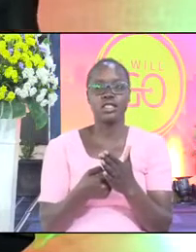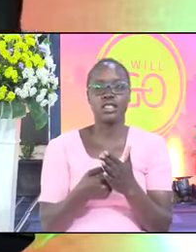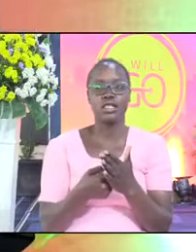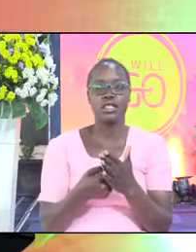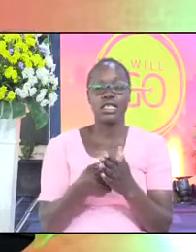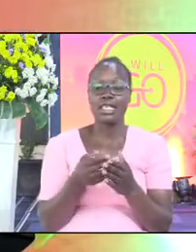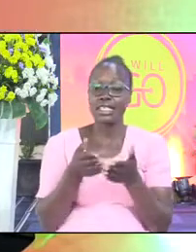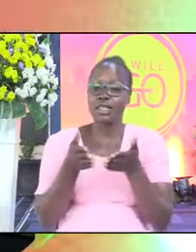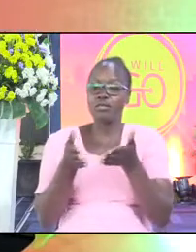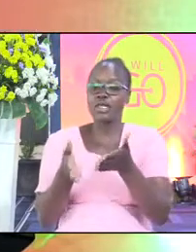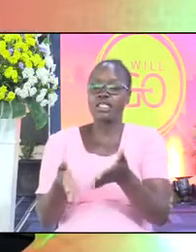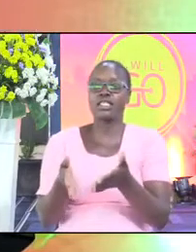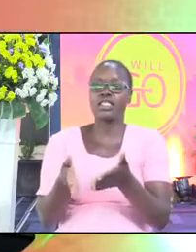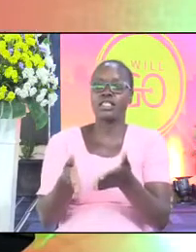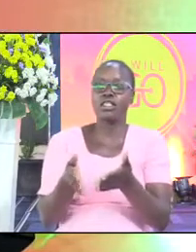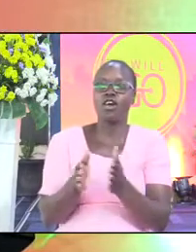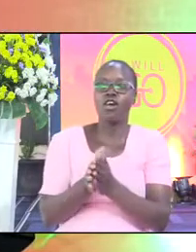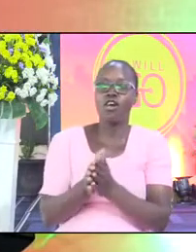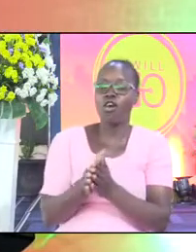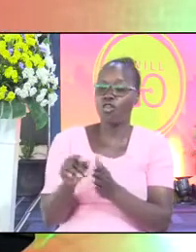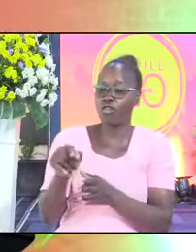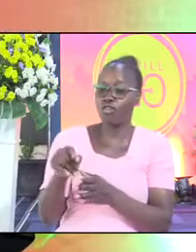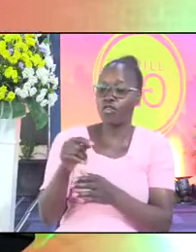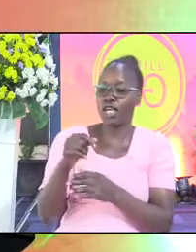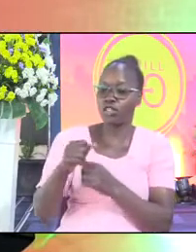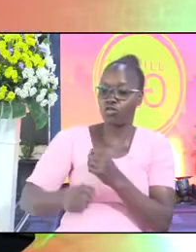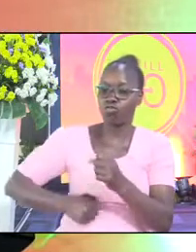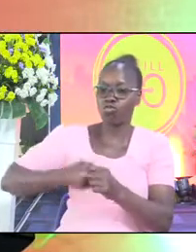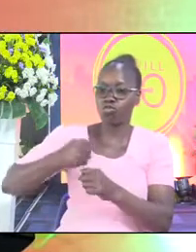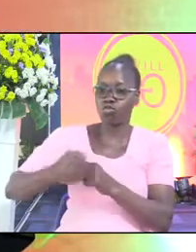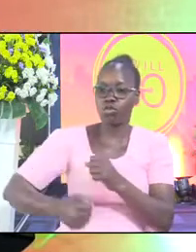the existence of certain wells.